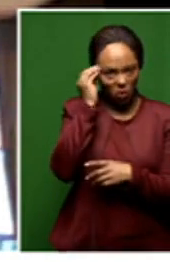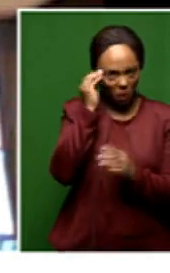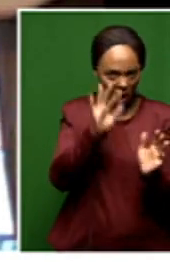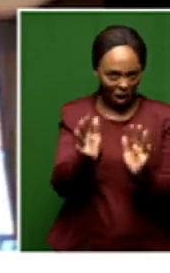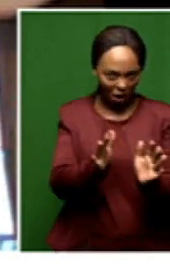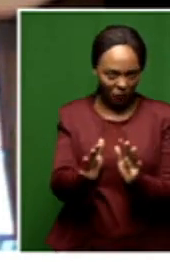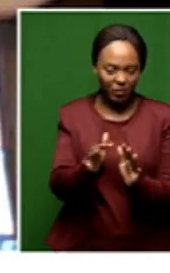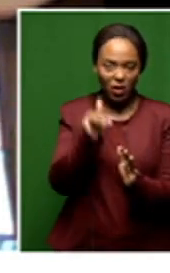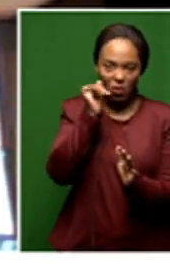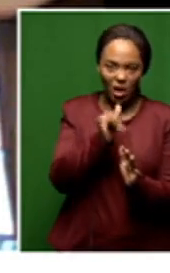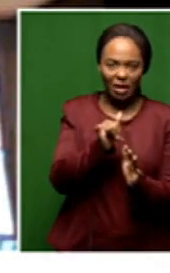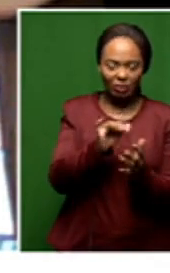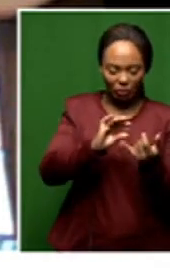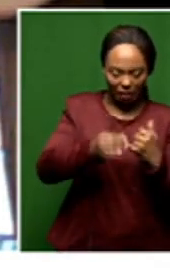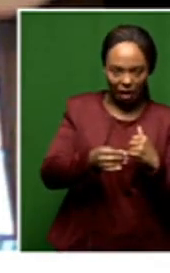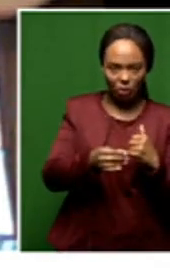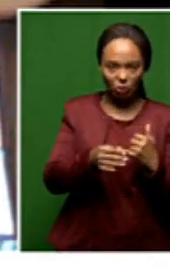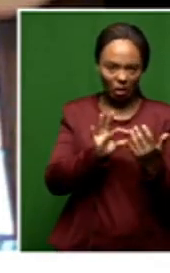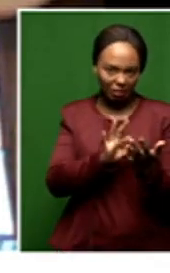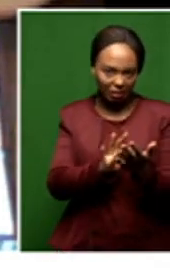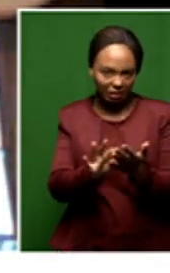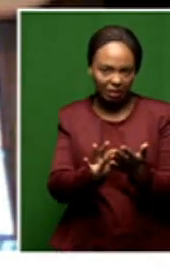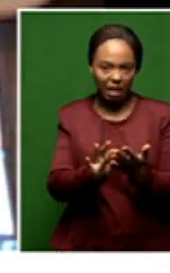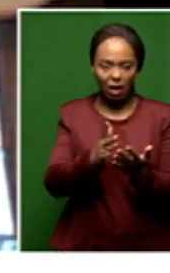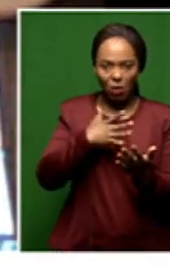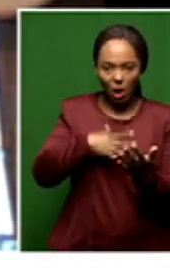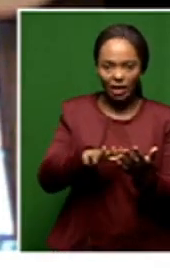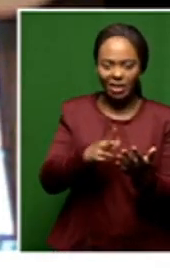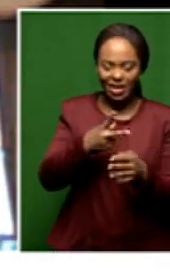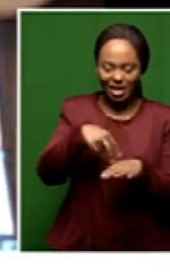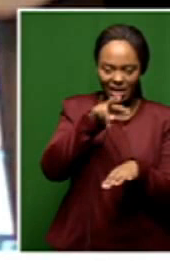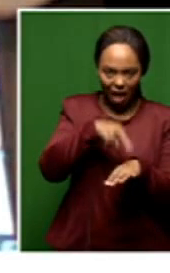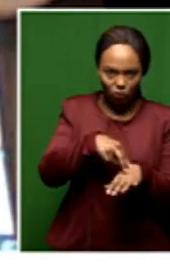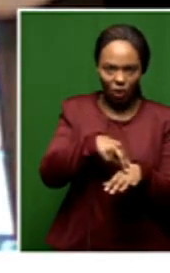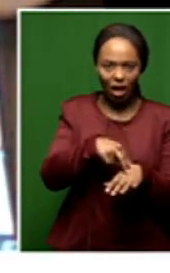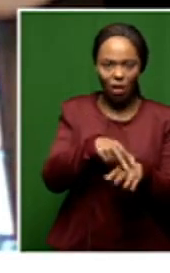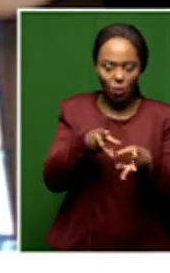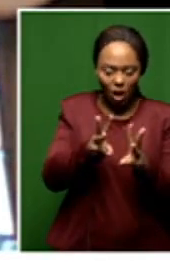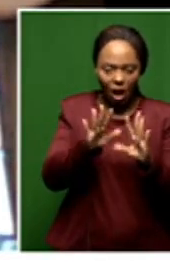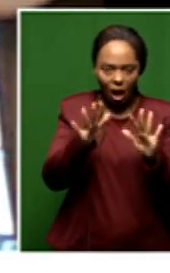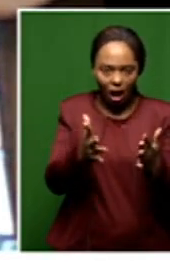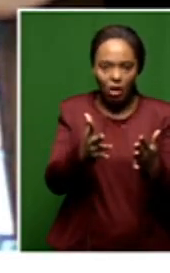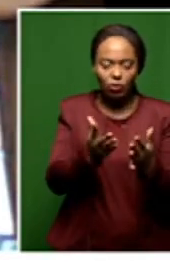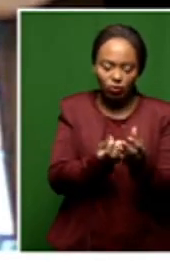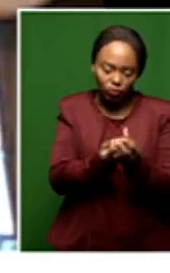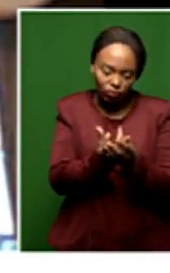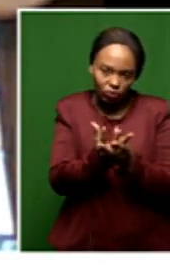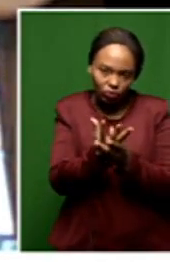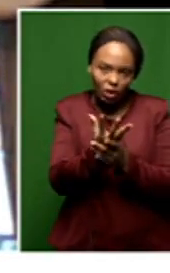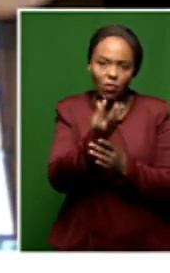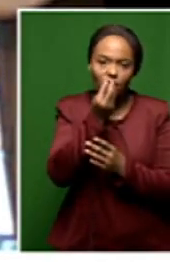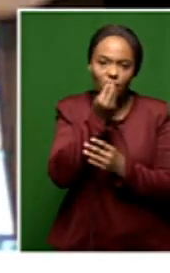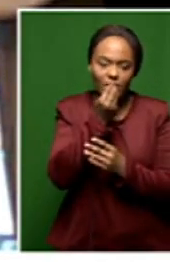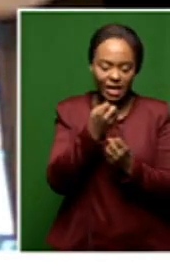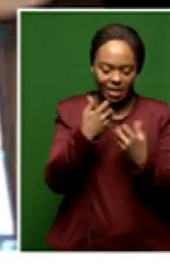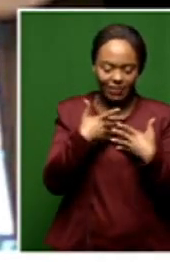through that process and realizing that these natural methods of growing food were so much healthier for me,